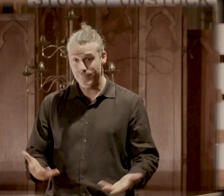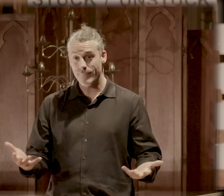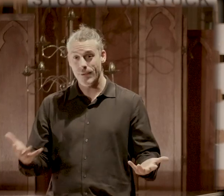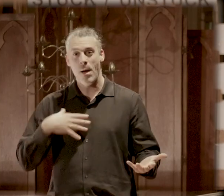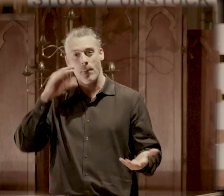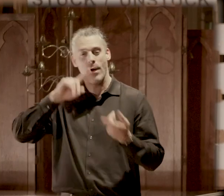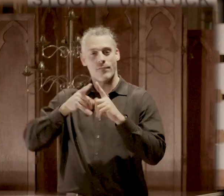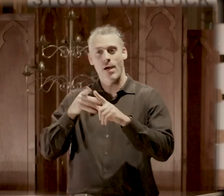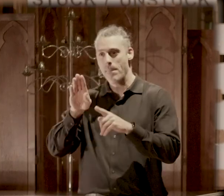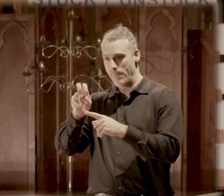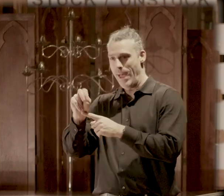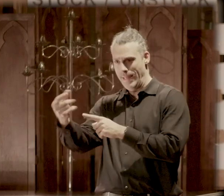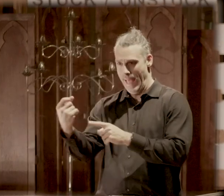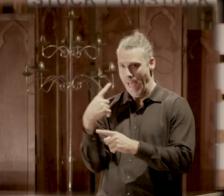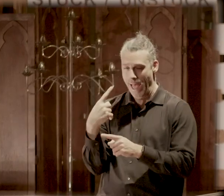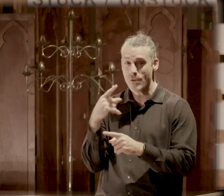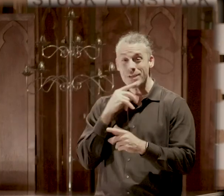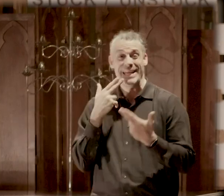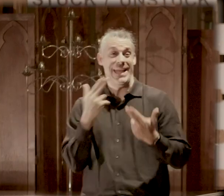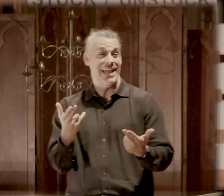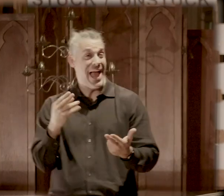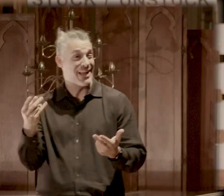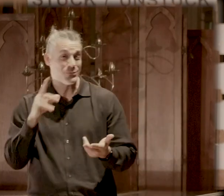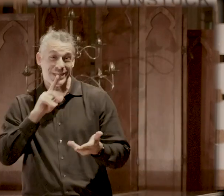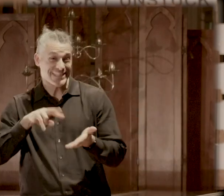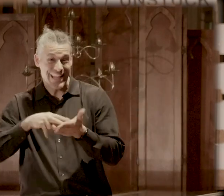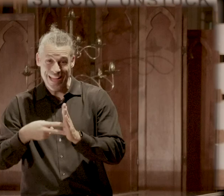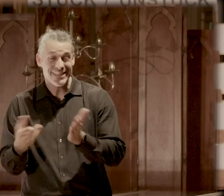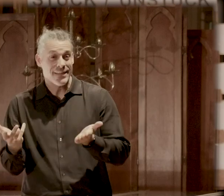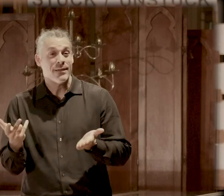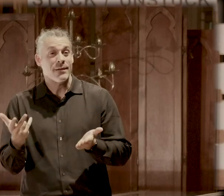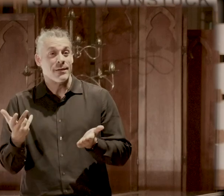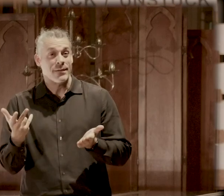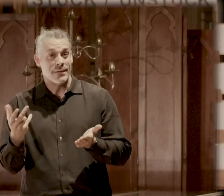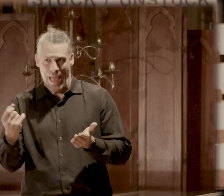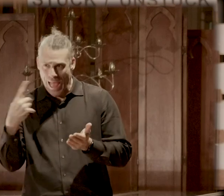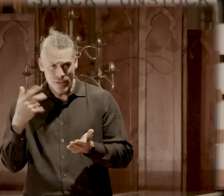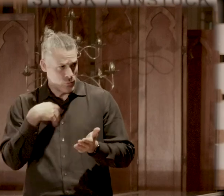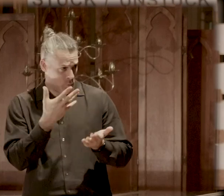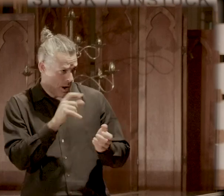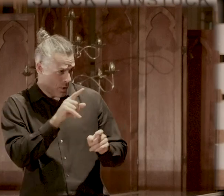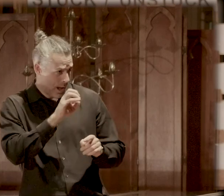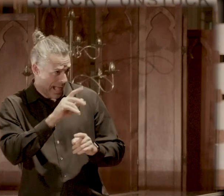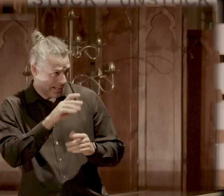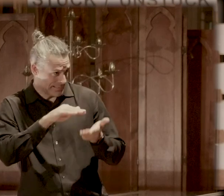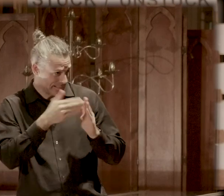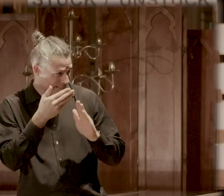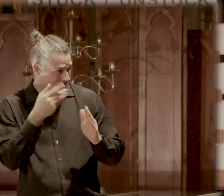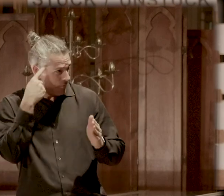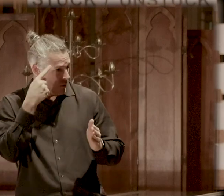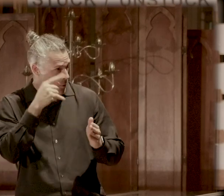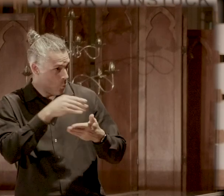So my boyfriend Ben asks me, innocently enough and with good intentions, do I want to go to Elk City for the